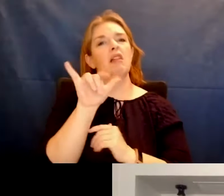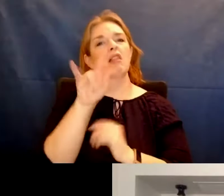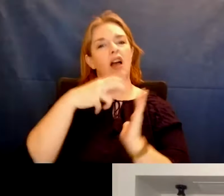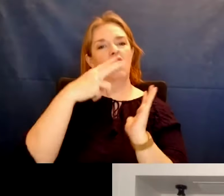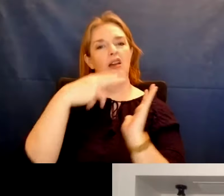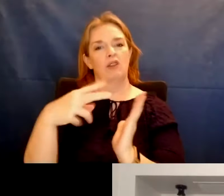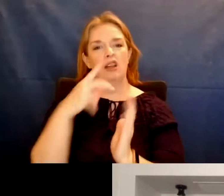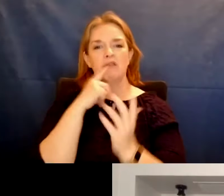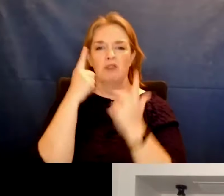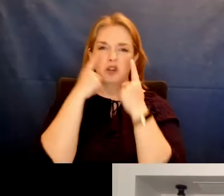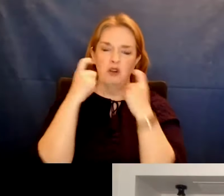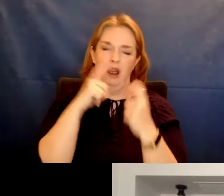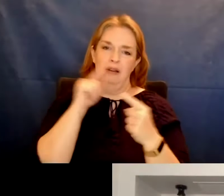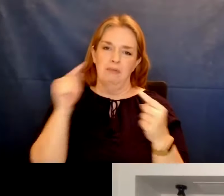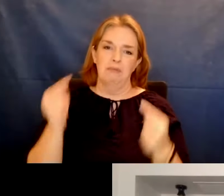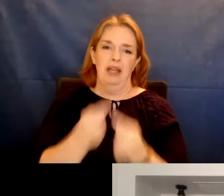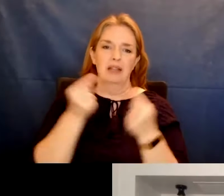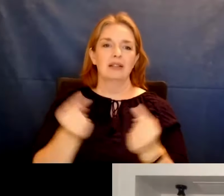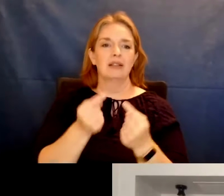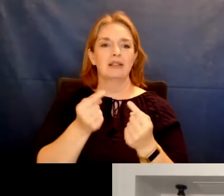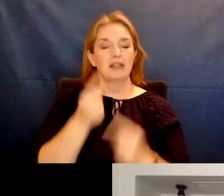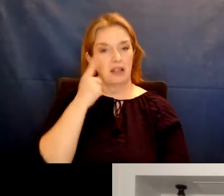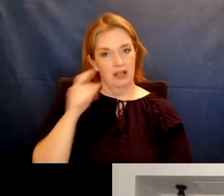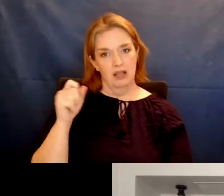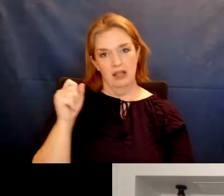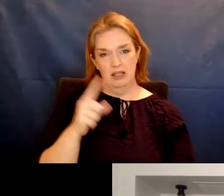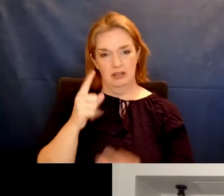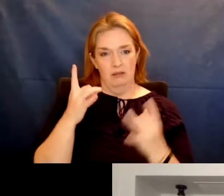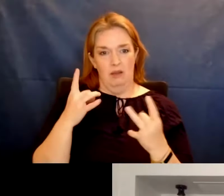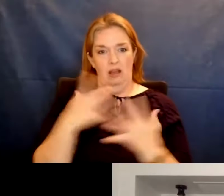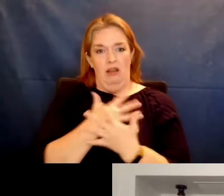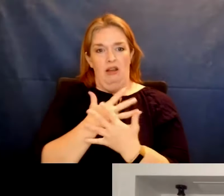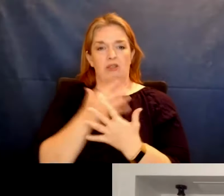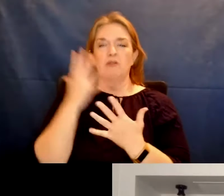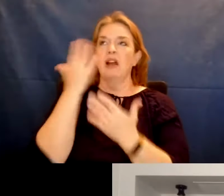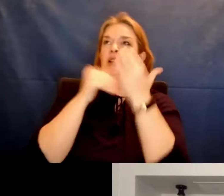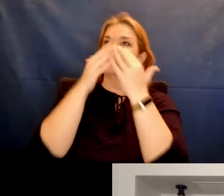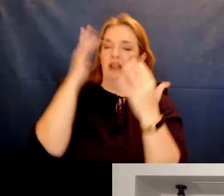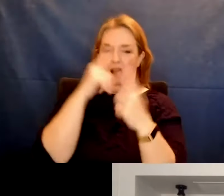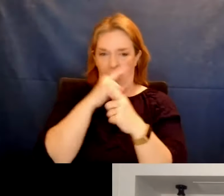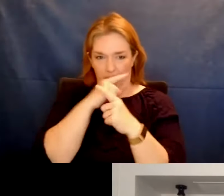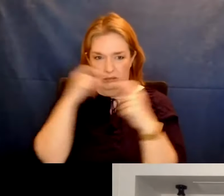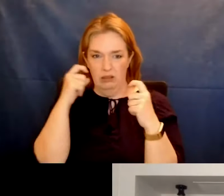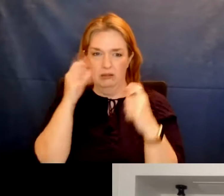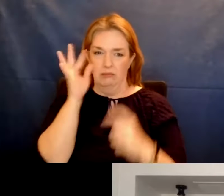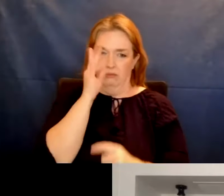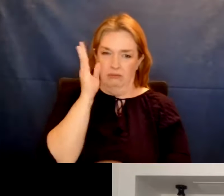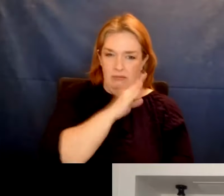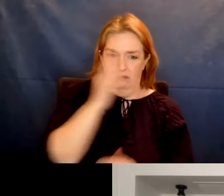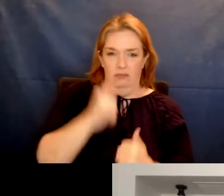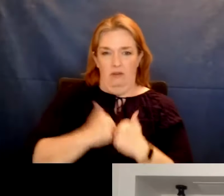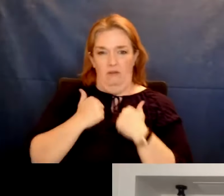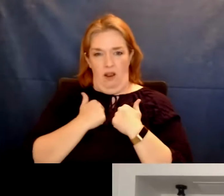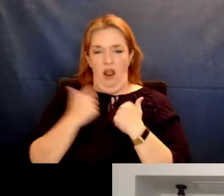pain. Spy dread sky reeks surviving our bread applying the thing.